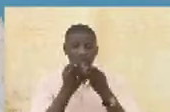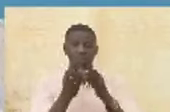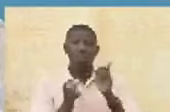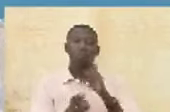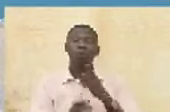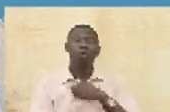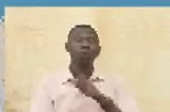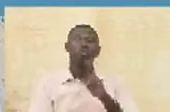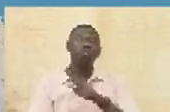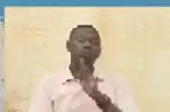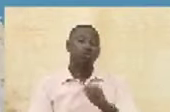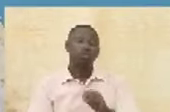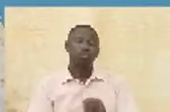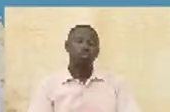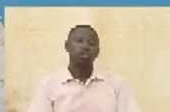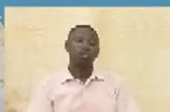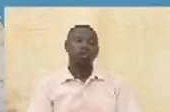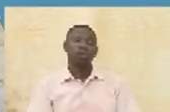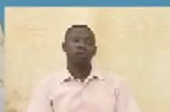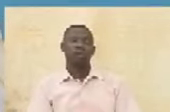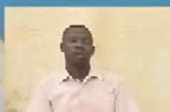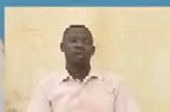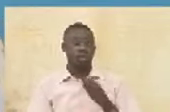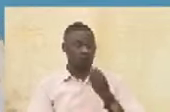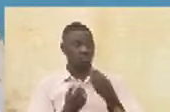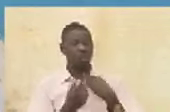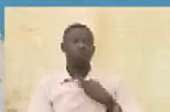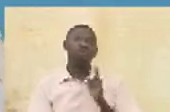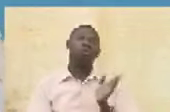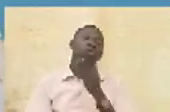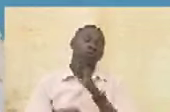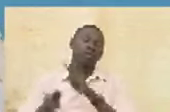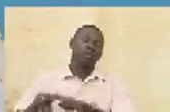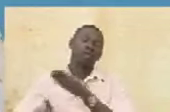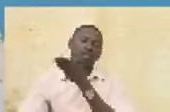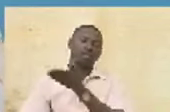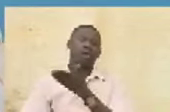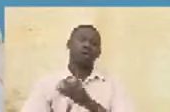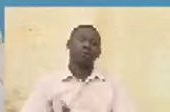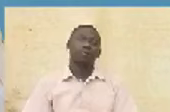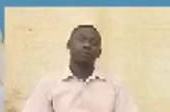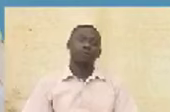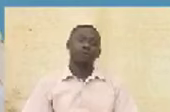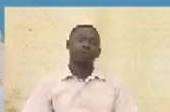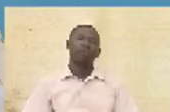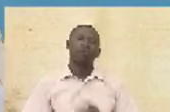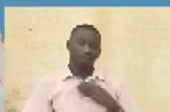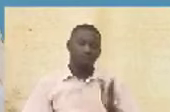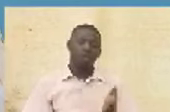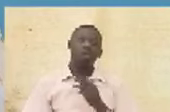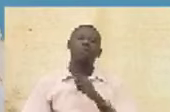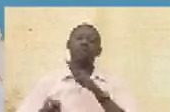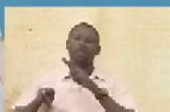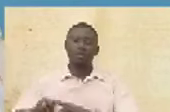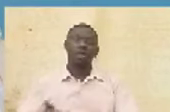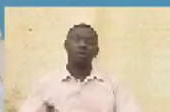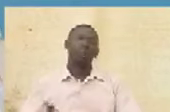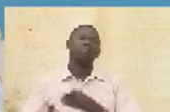I will not tell you that this is what I have done. They told me to go and sit down there. I went and sat